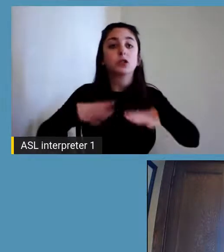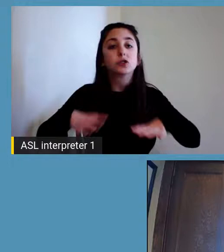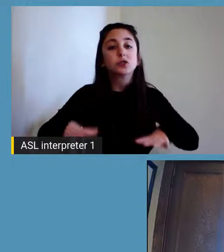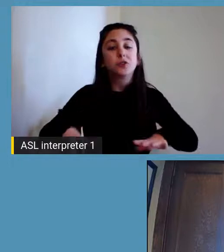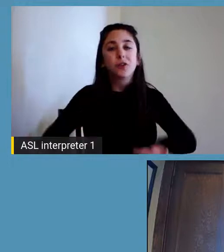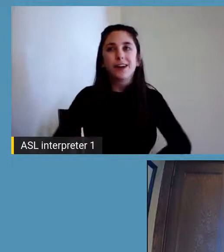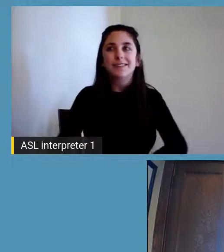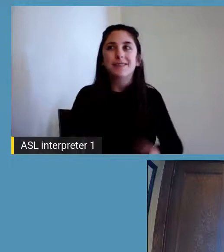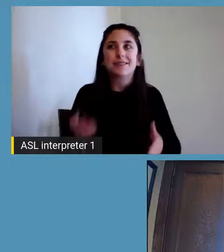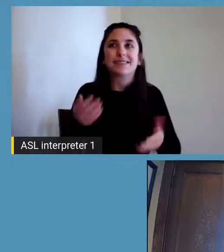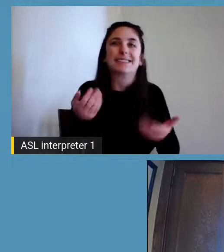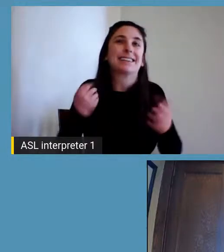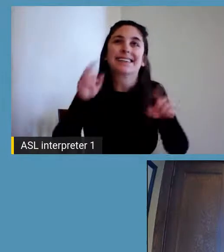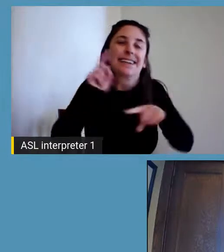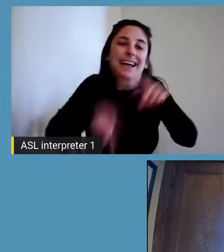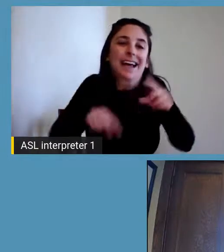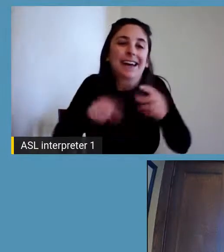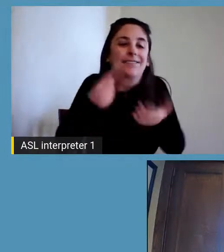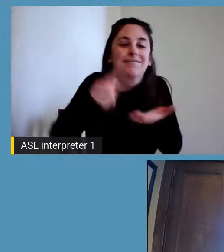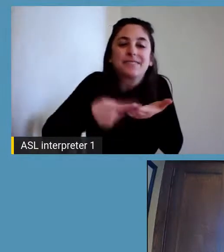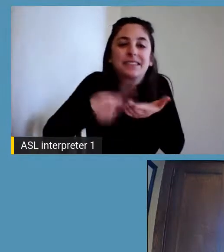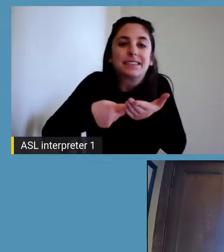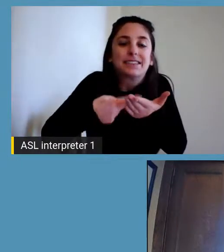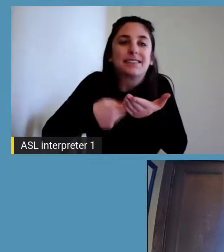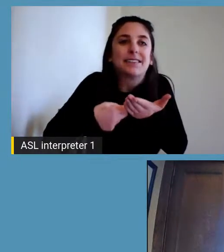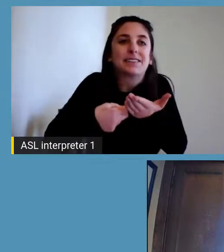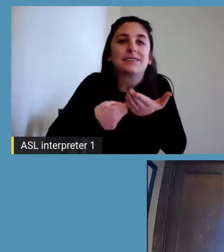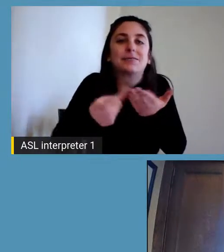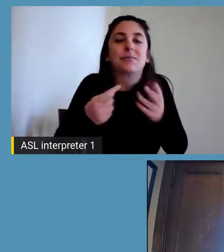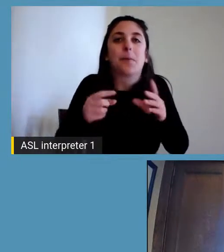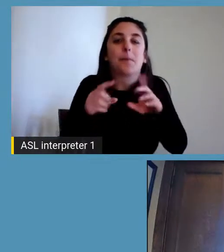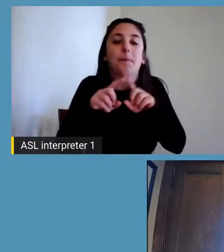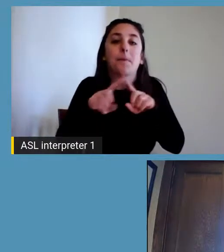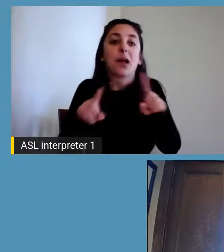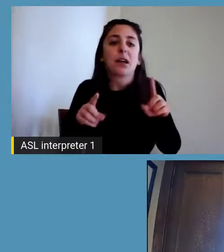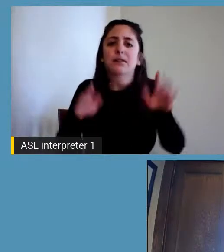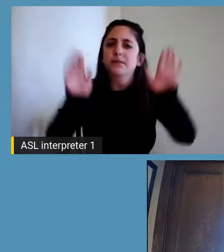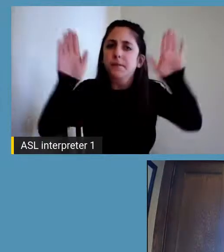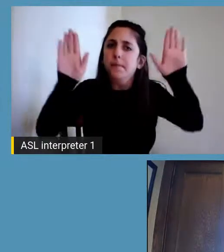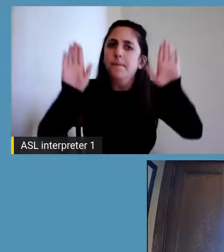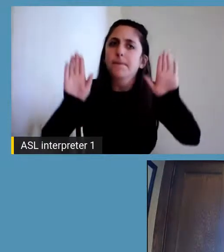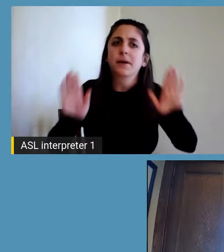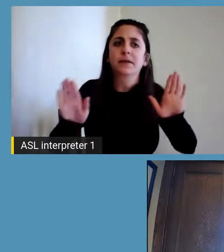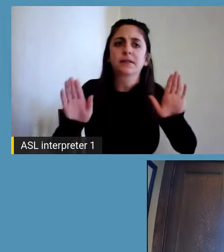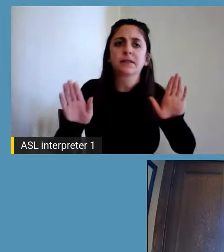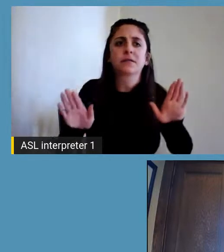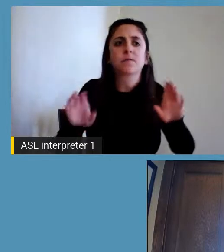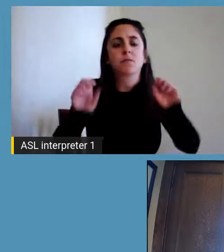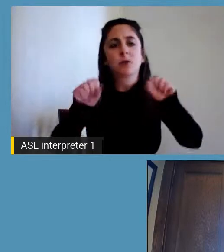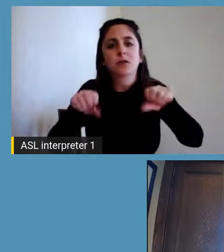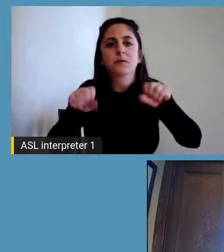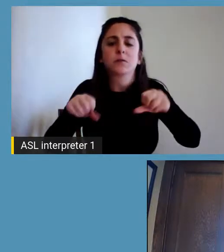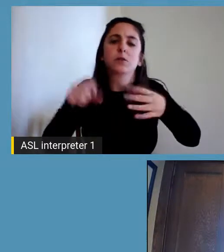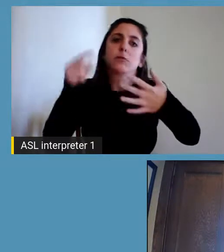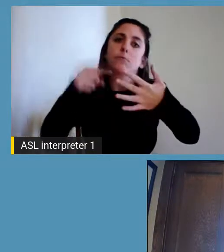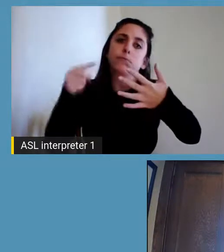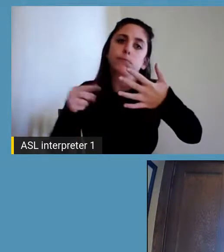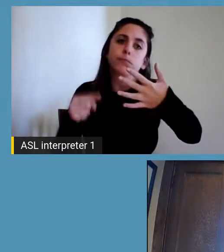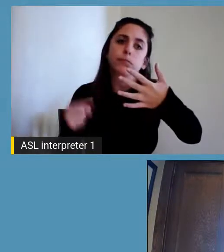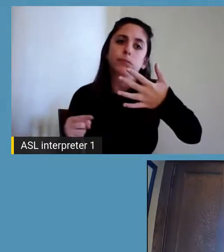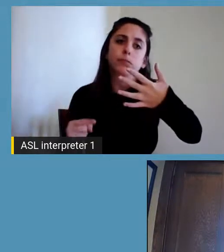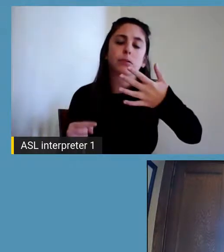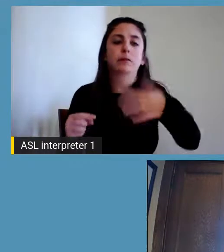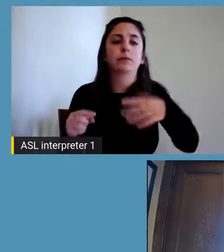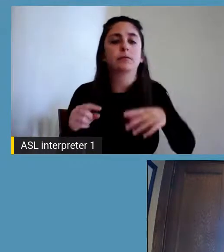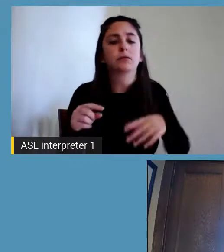talk about, so we'll just leave it. But at the same time, it's amazing what you can do with dresses in terms